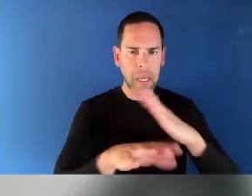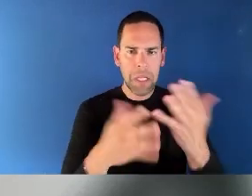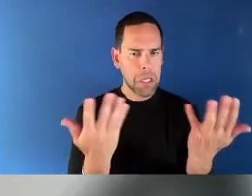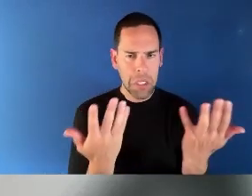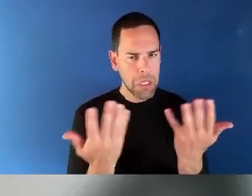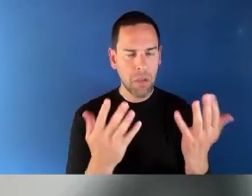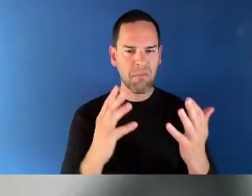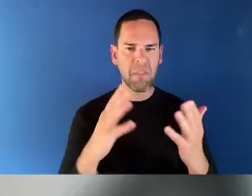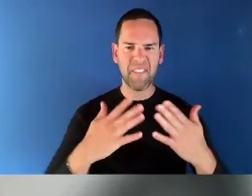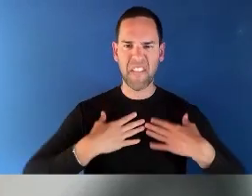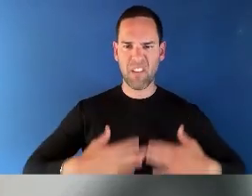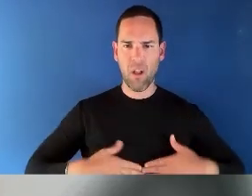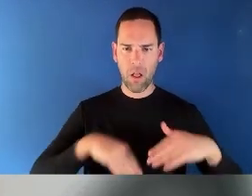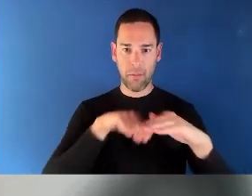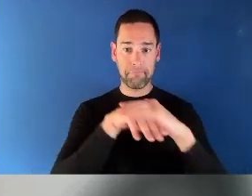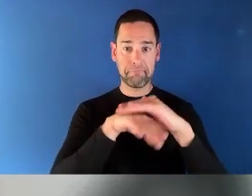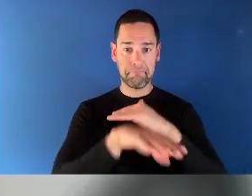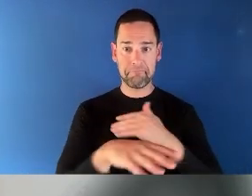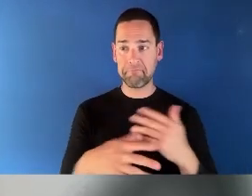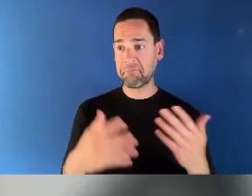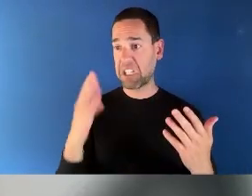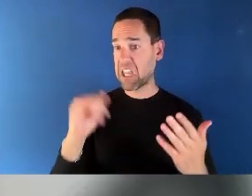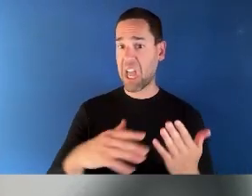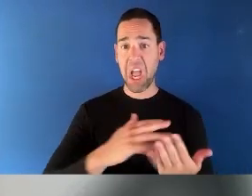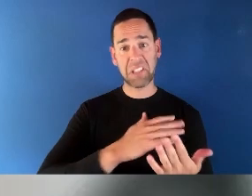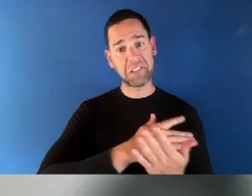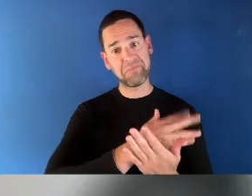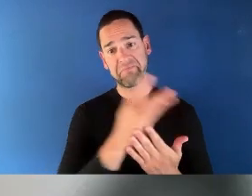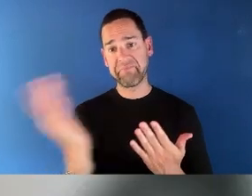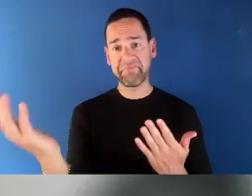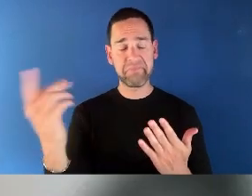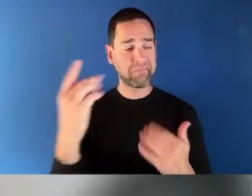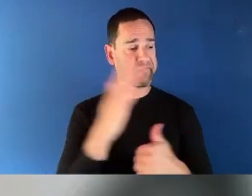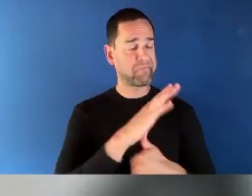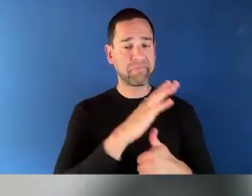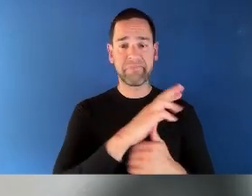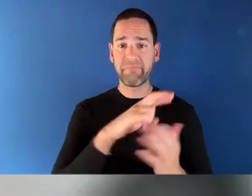of enrolling in my classes and building my schedule so that